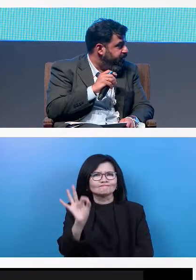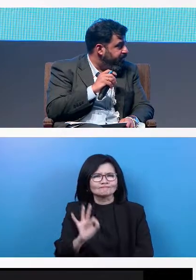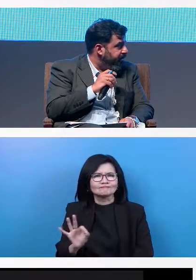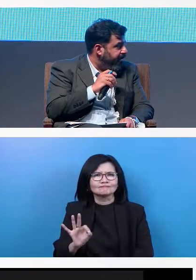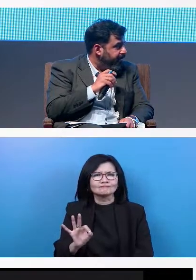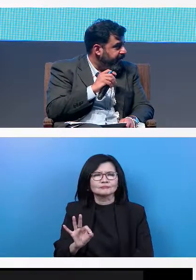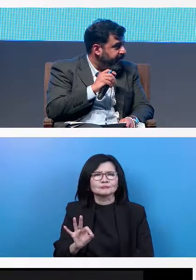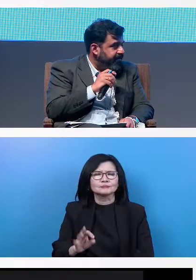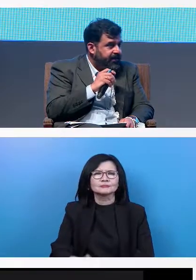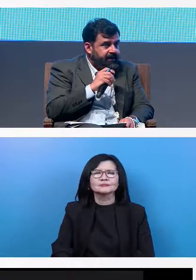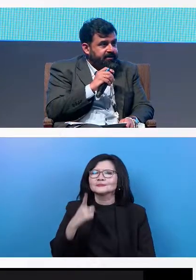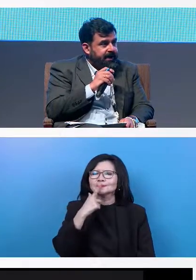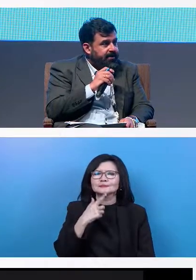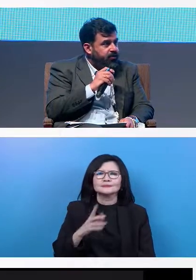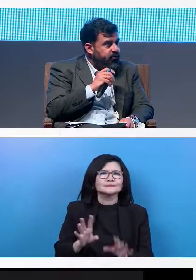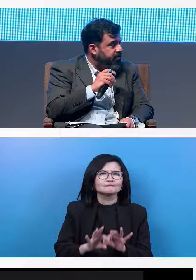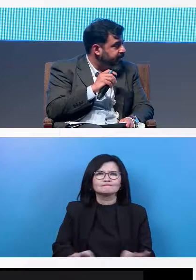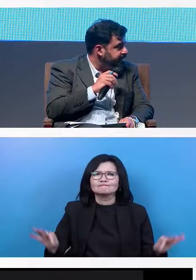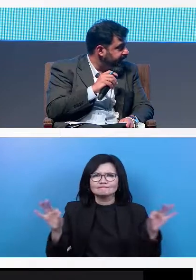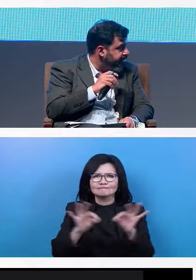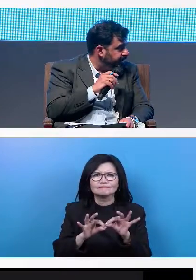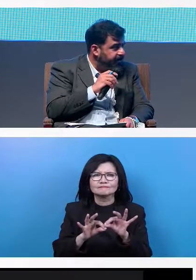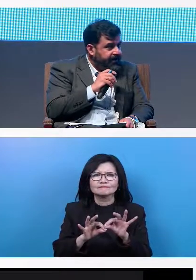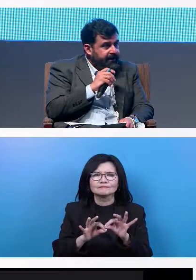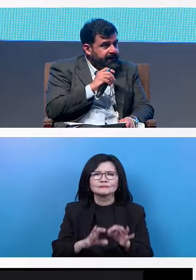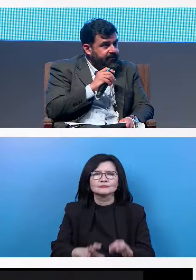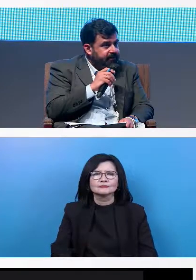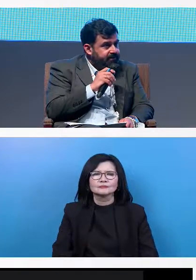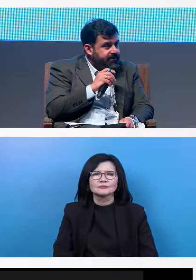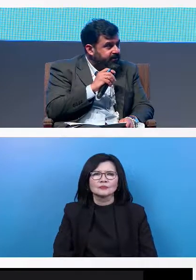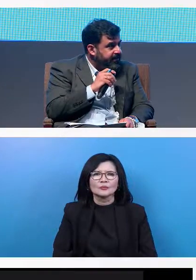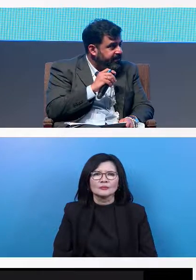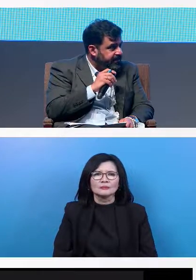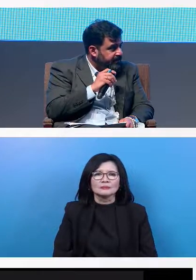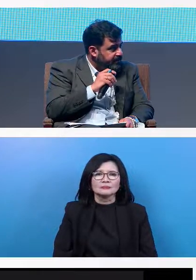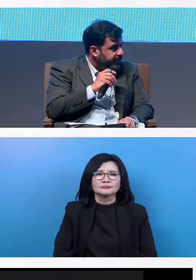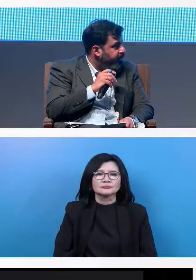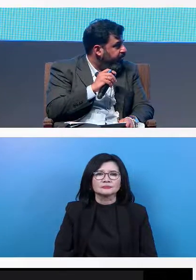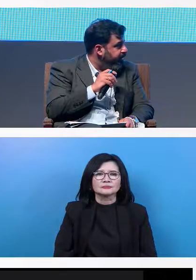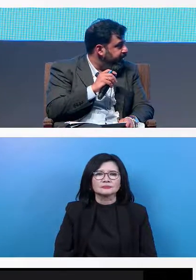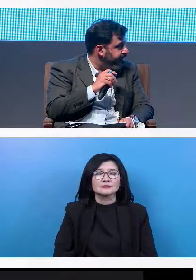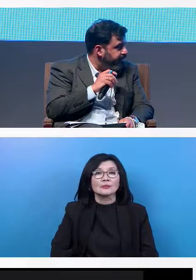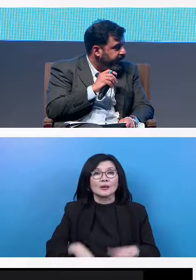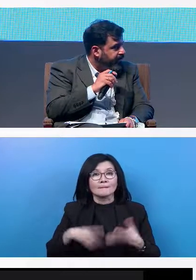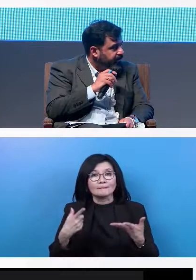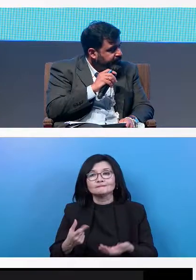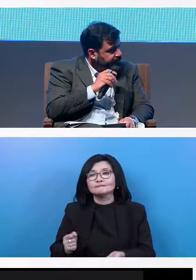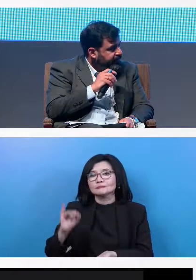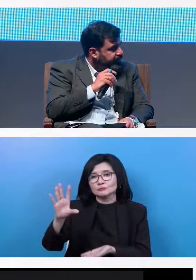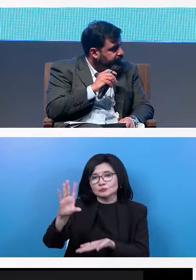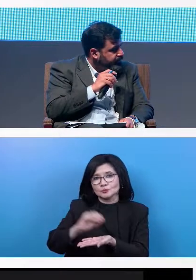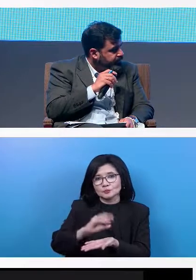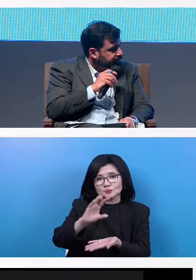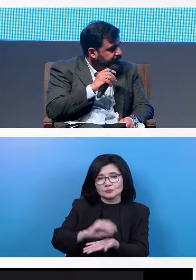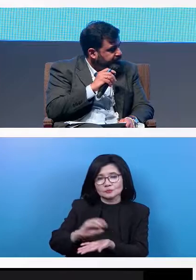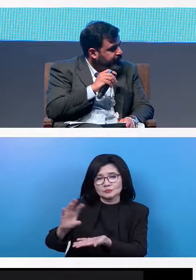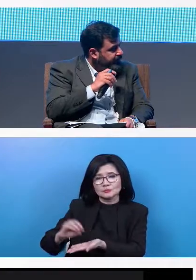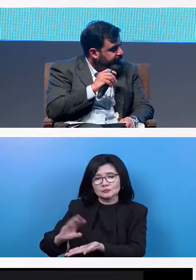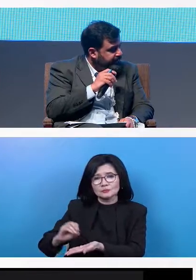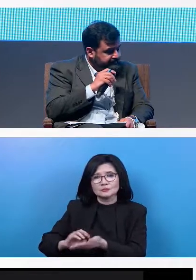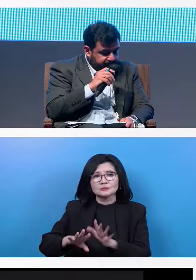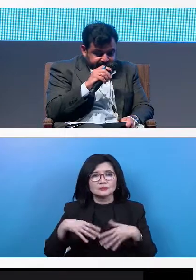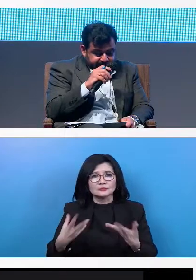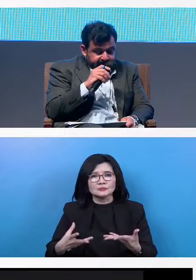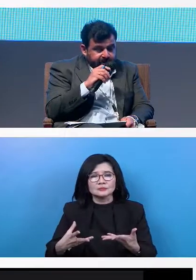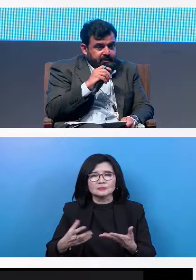an answer to. Is it the end user? Is it the investor? Is it the public authorities in the middle of trying to